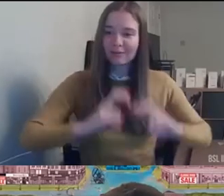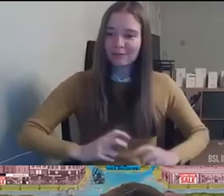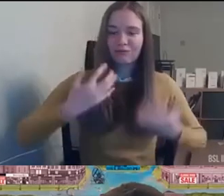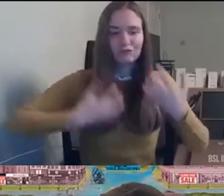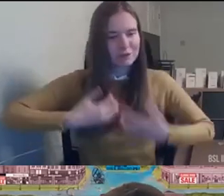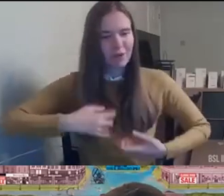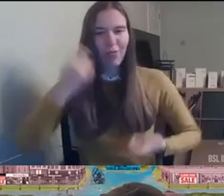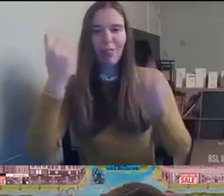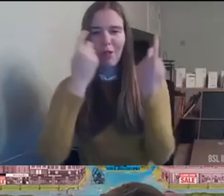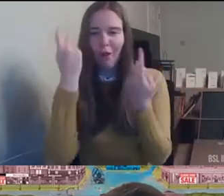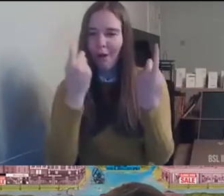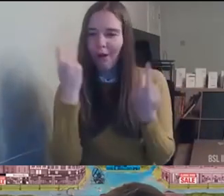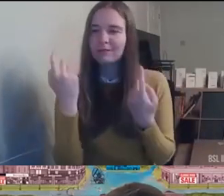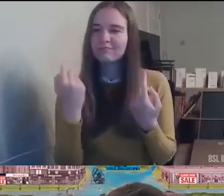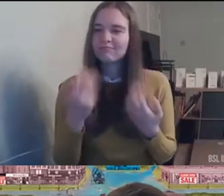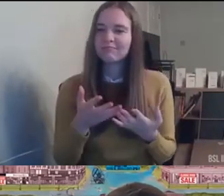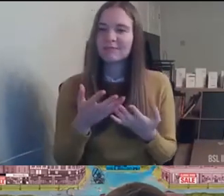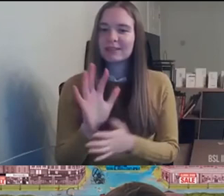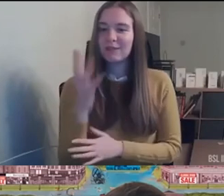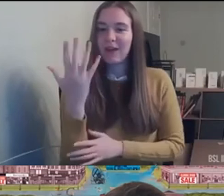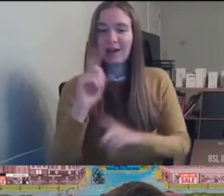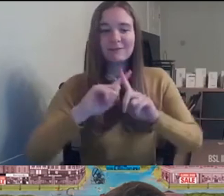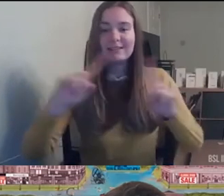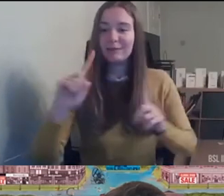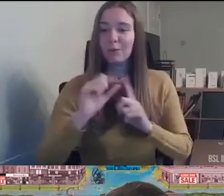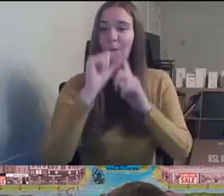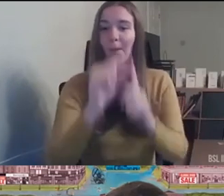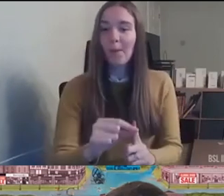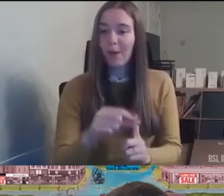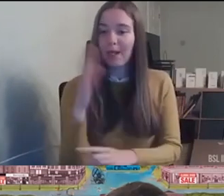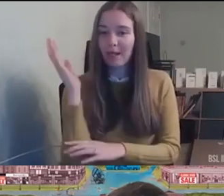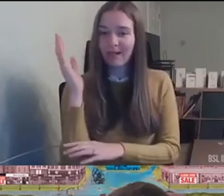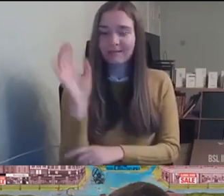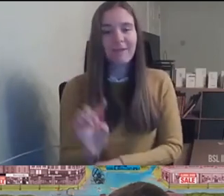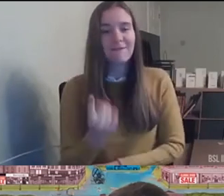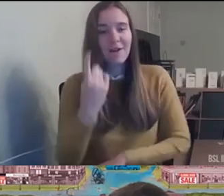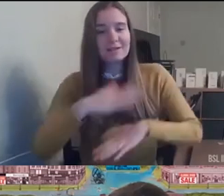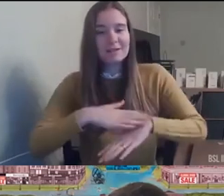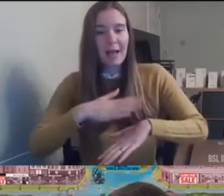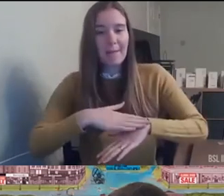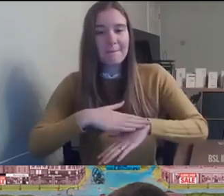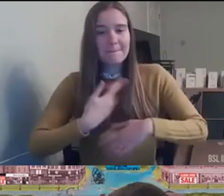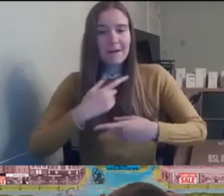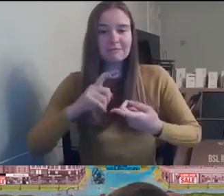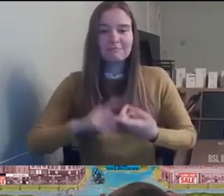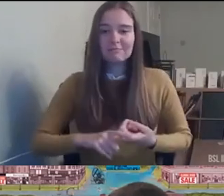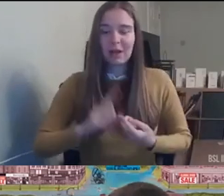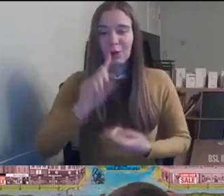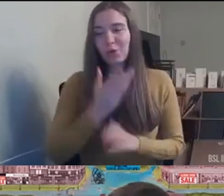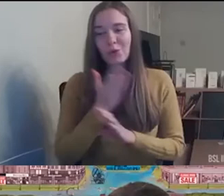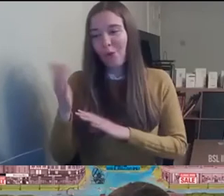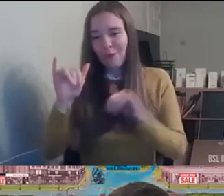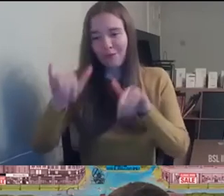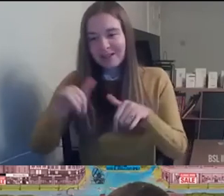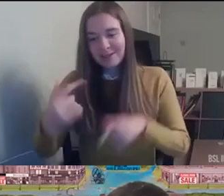into these five different proposals. It's the first time in a long time I also haven't been able to go to Venice. So it's really